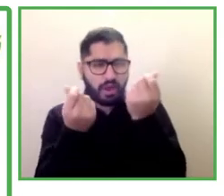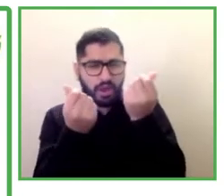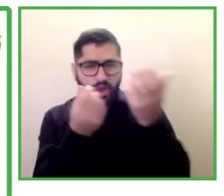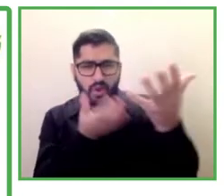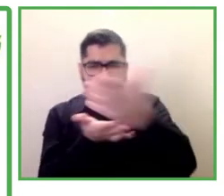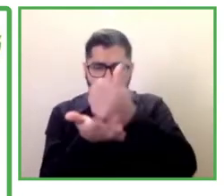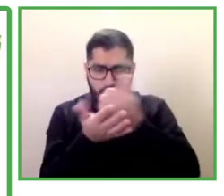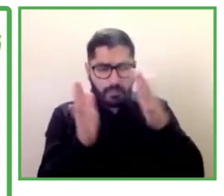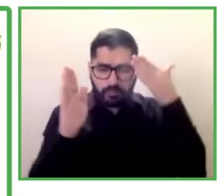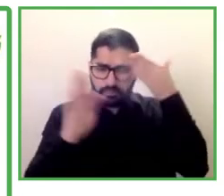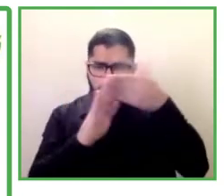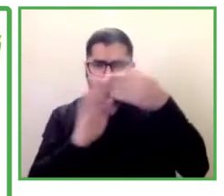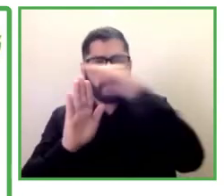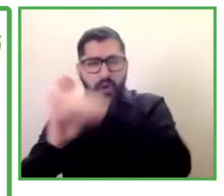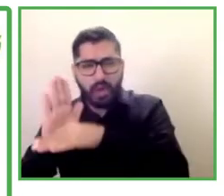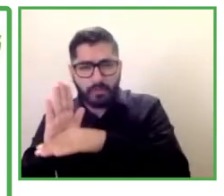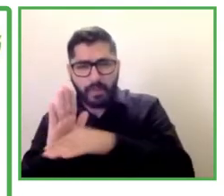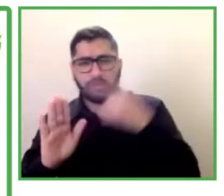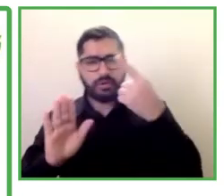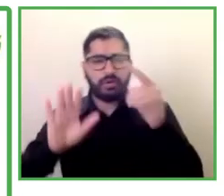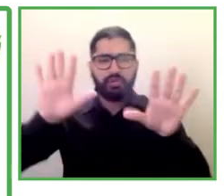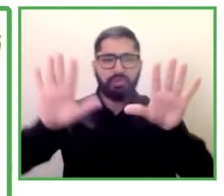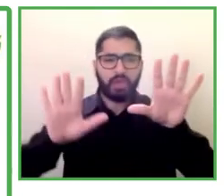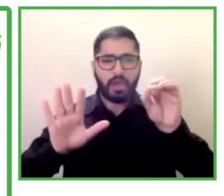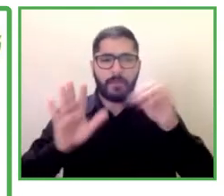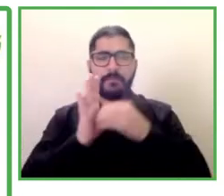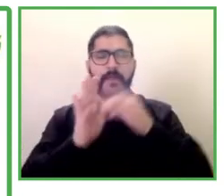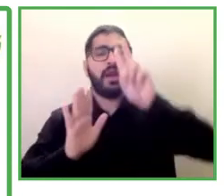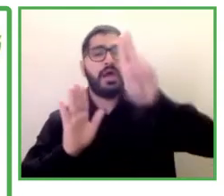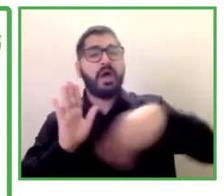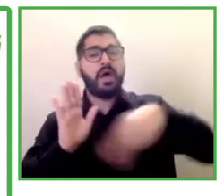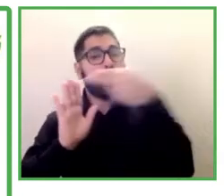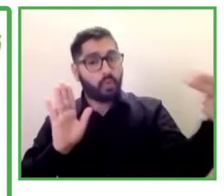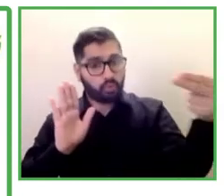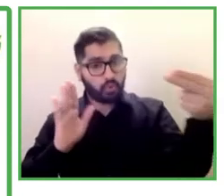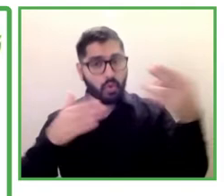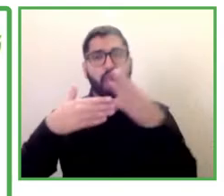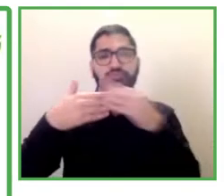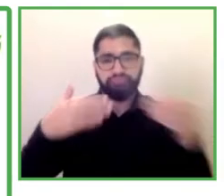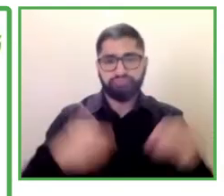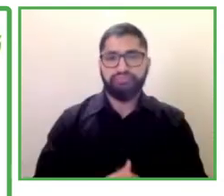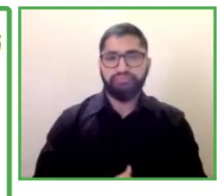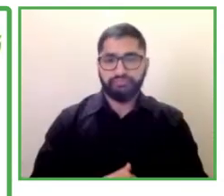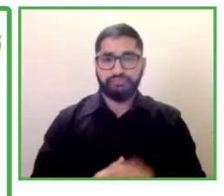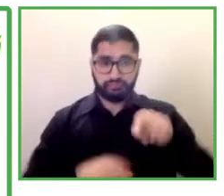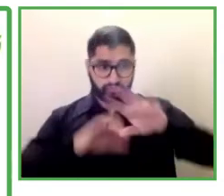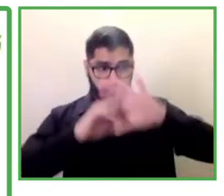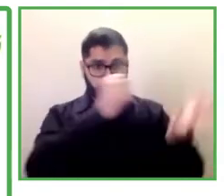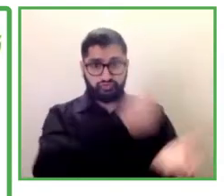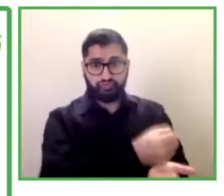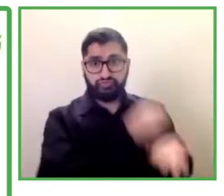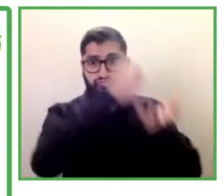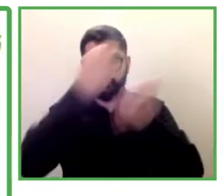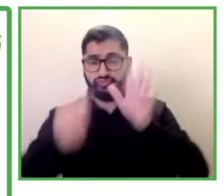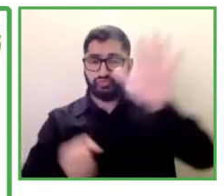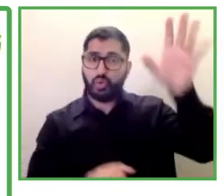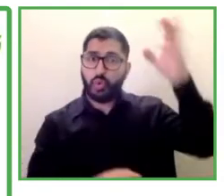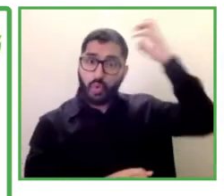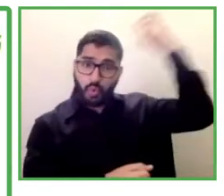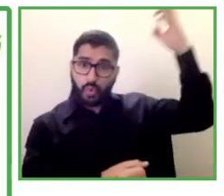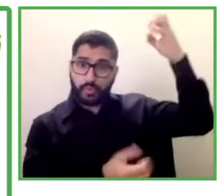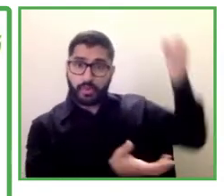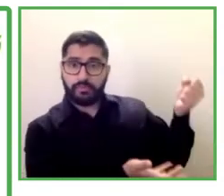The cost of the program is about 110 euros per year. They're financed by the